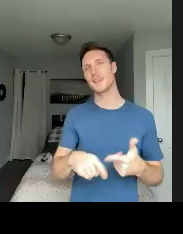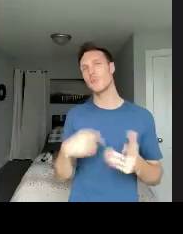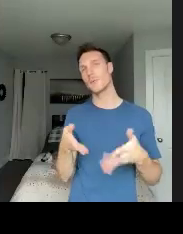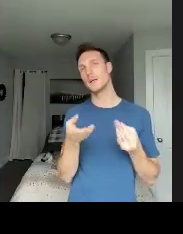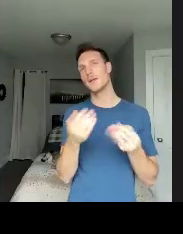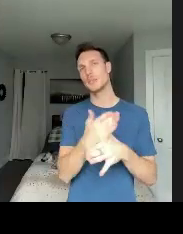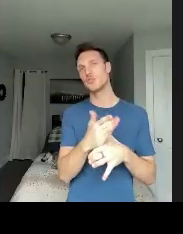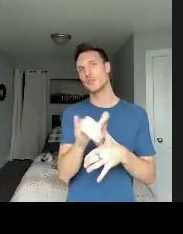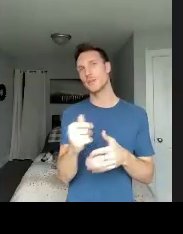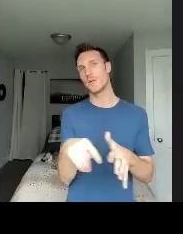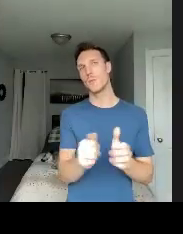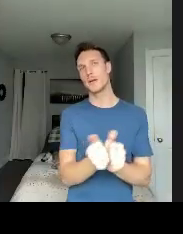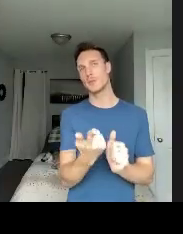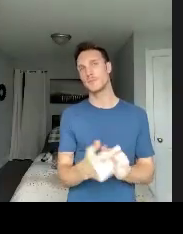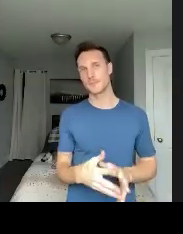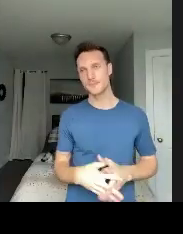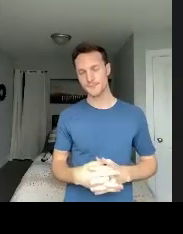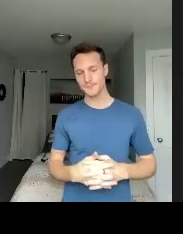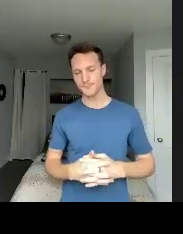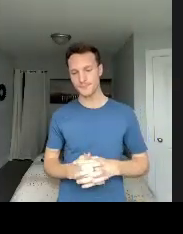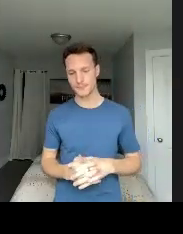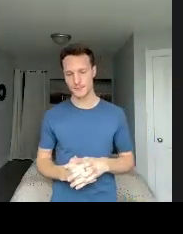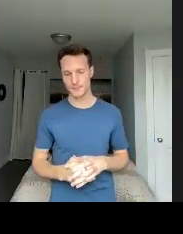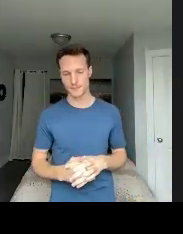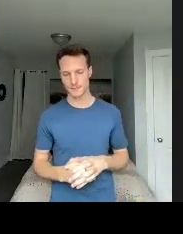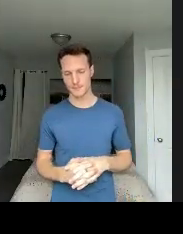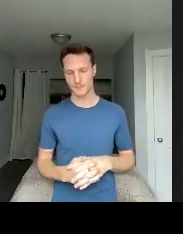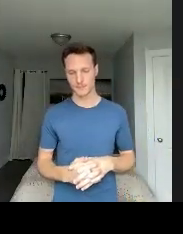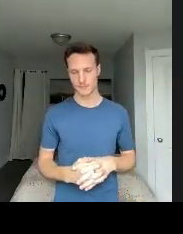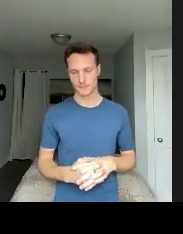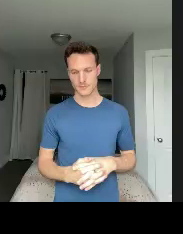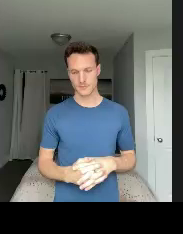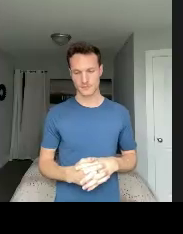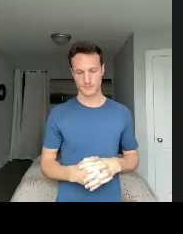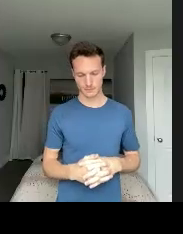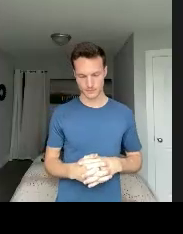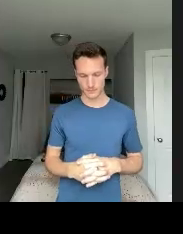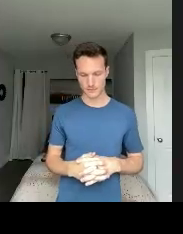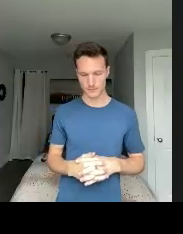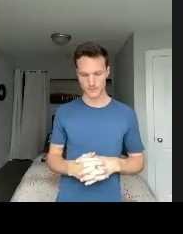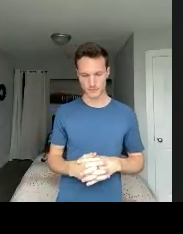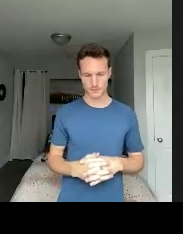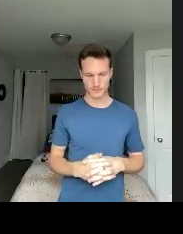that. So you don't know if we'll get to see it before July 1st, I guess is what I'm saying. And I